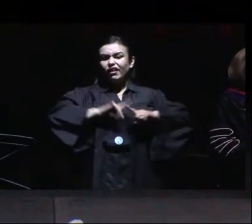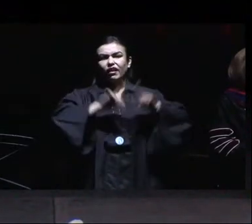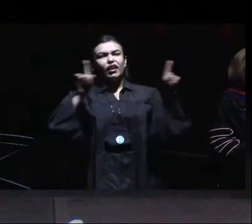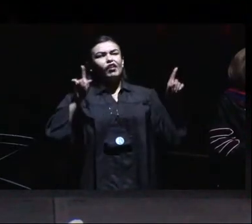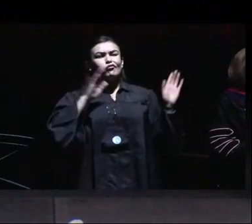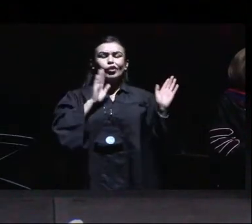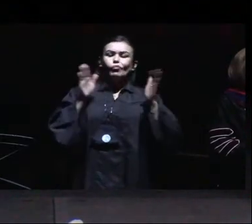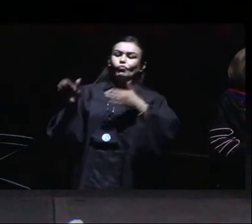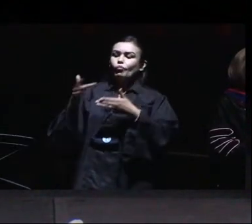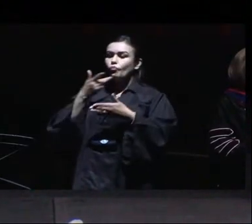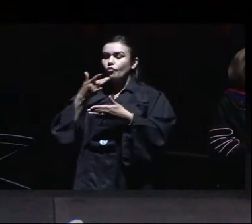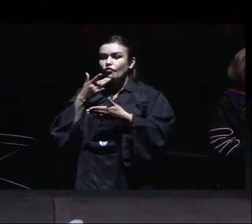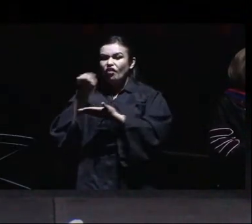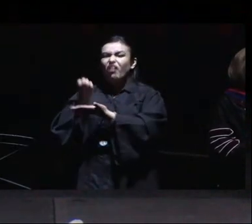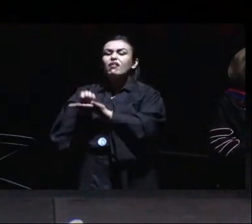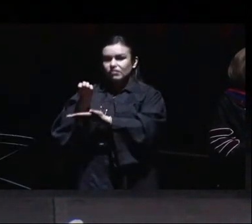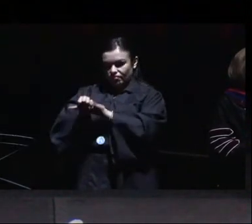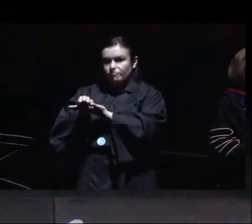of economics.